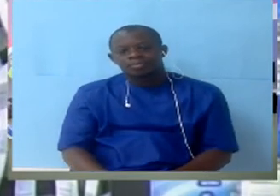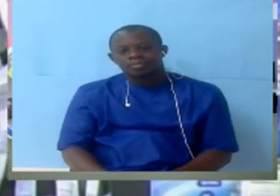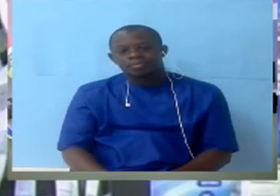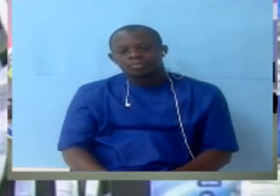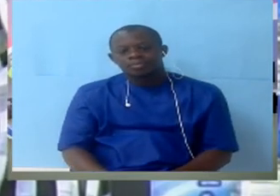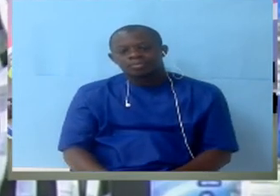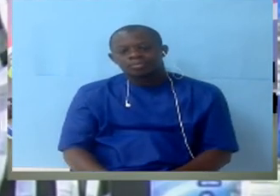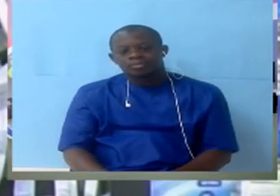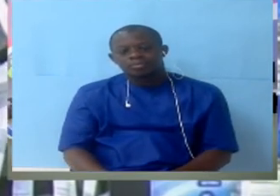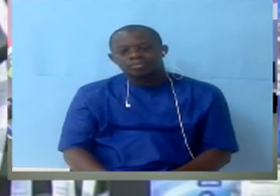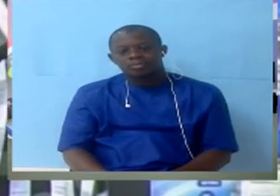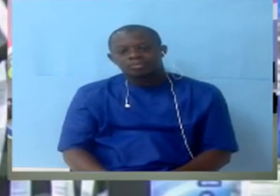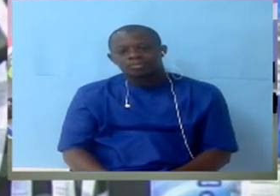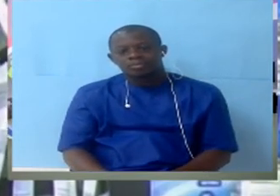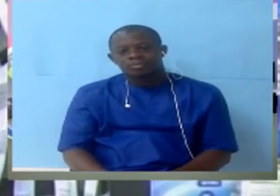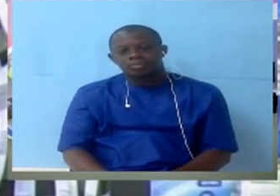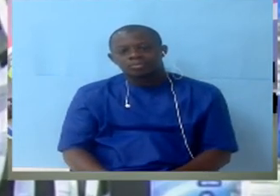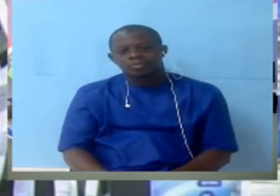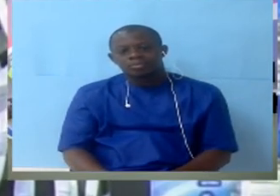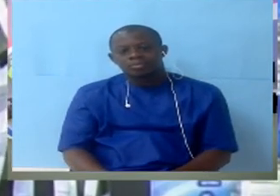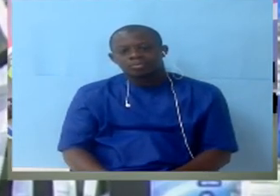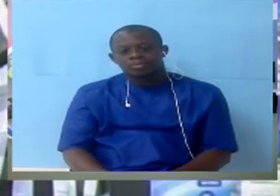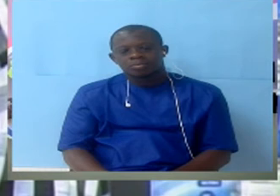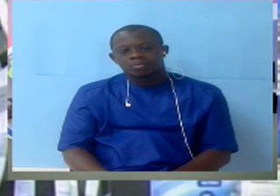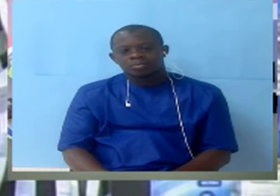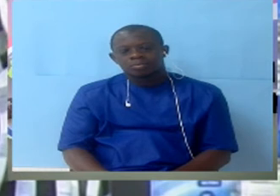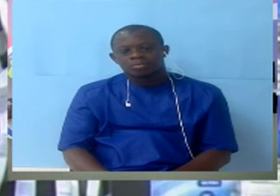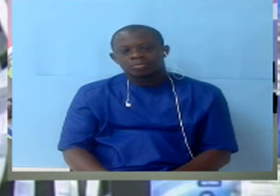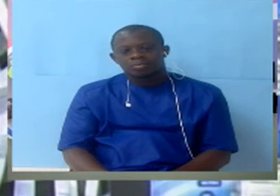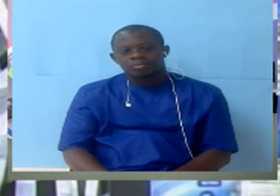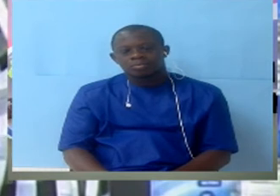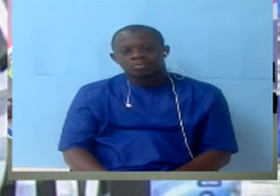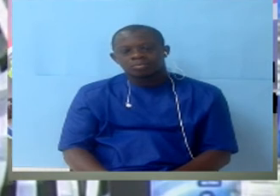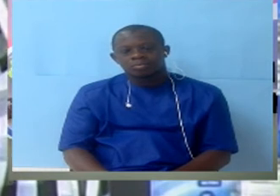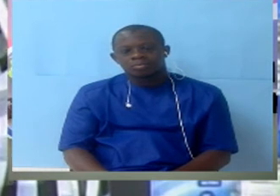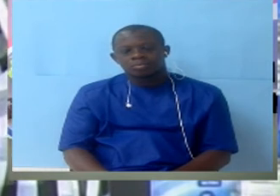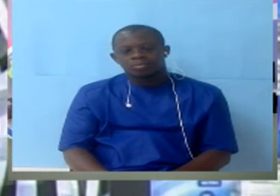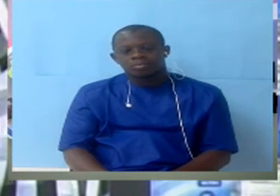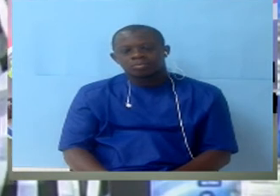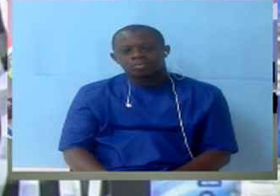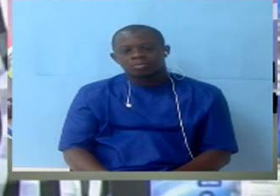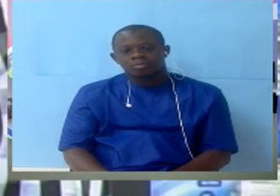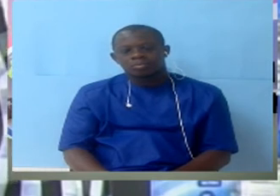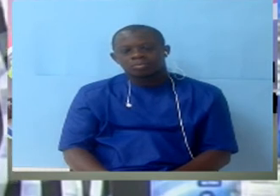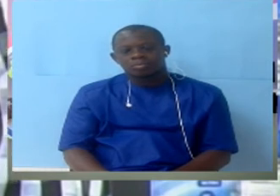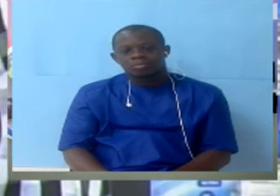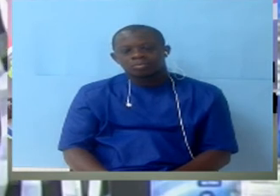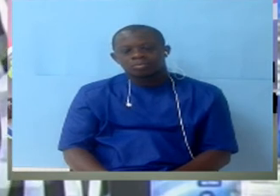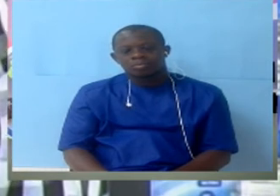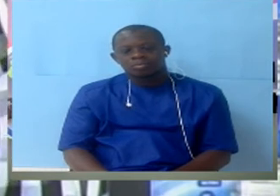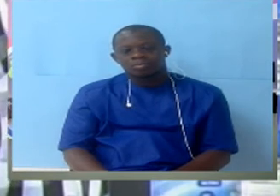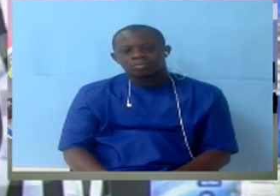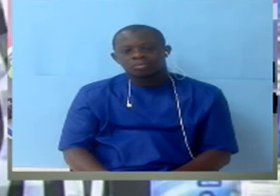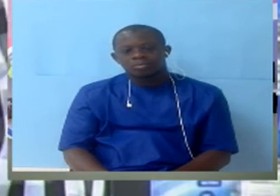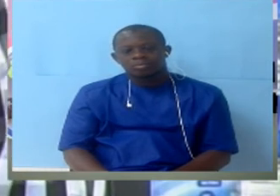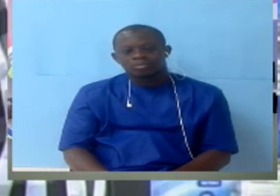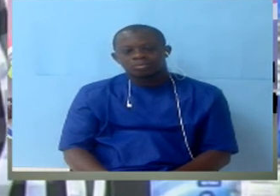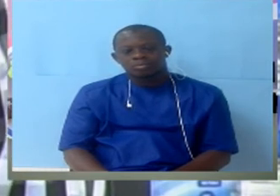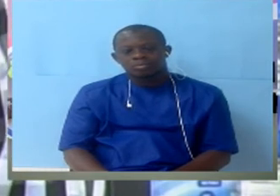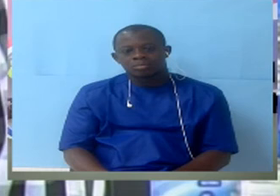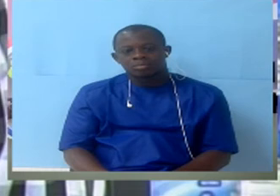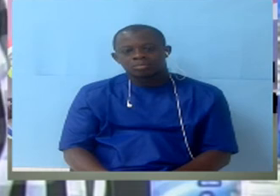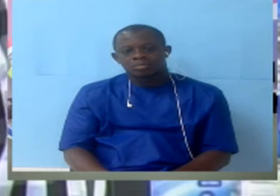Because so sometimes kajale ko ntemu jara dingolati and ntemu modde mialon